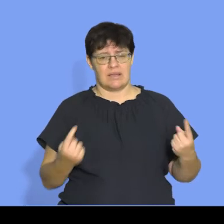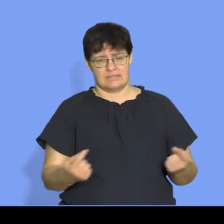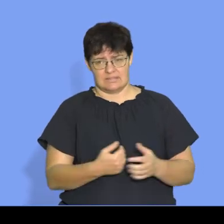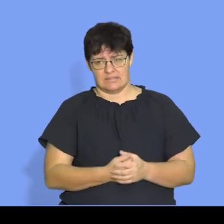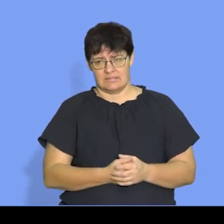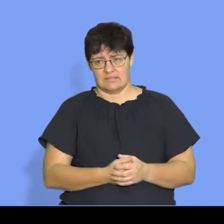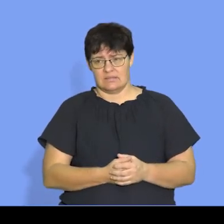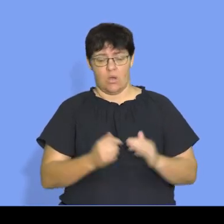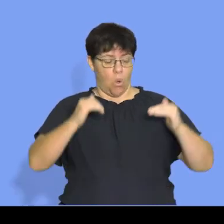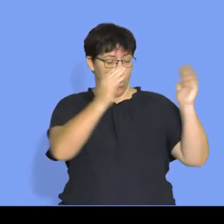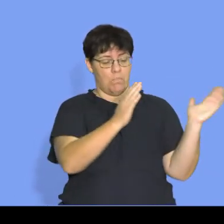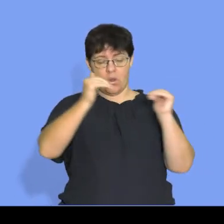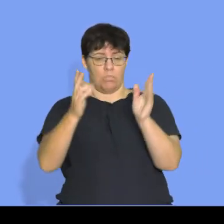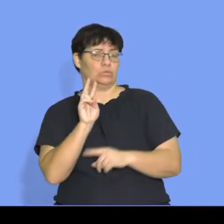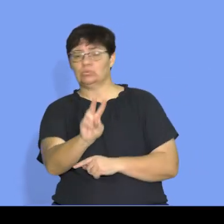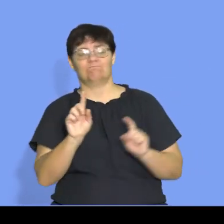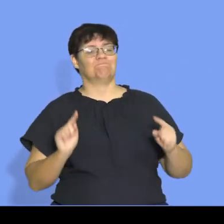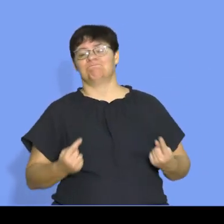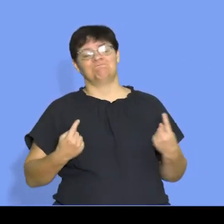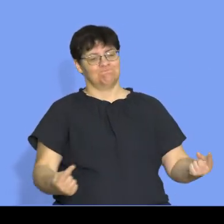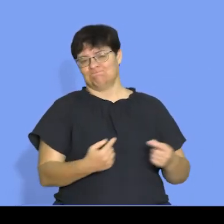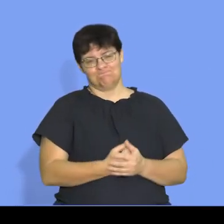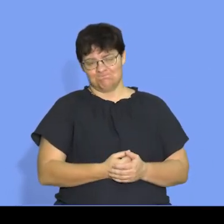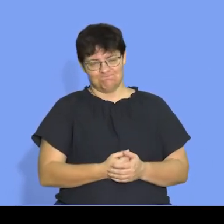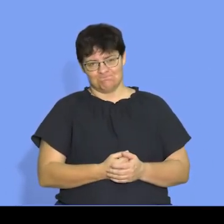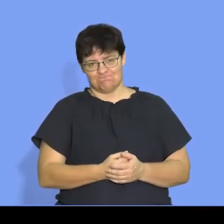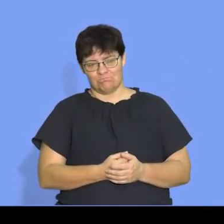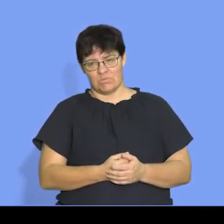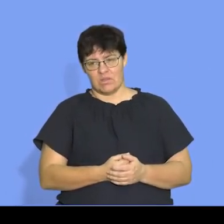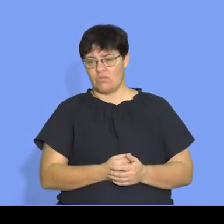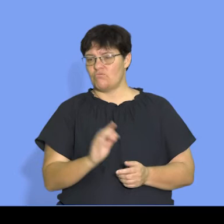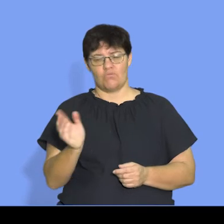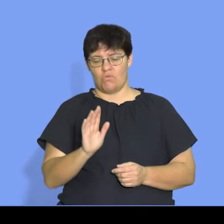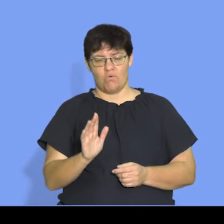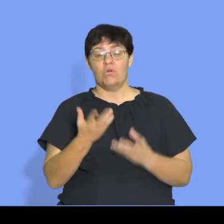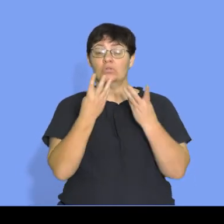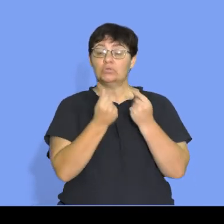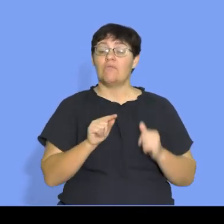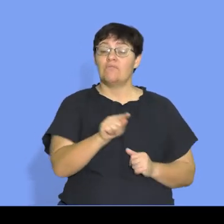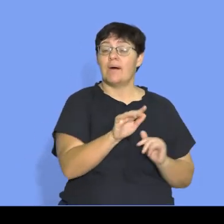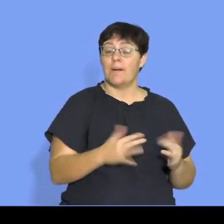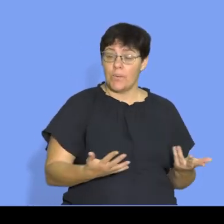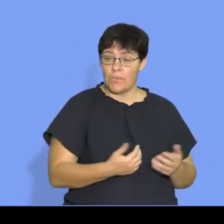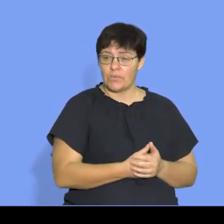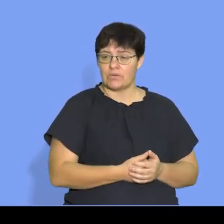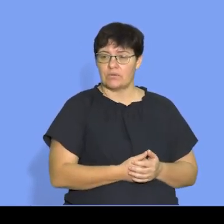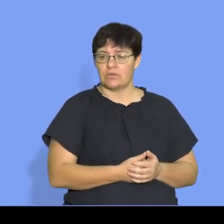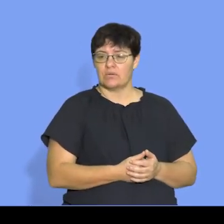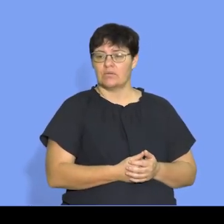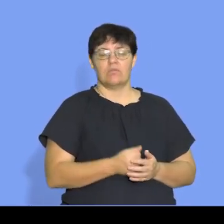open two brackets and want to factorize this. Instead, your solution here will just be